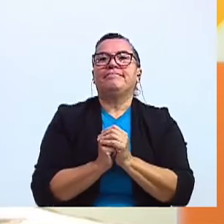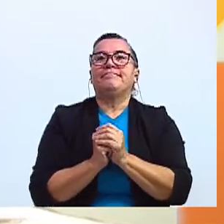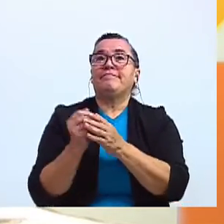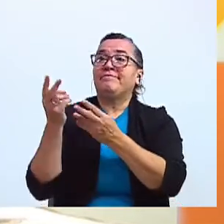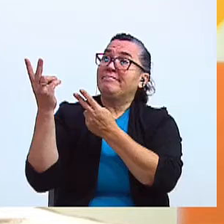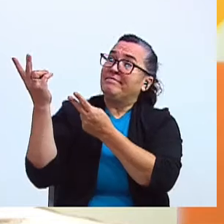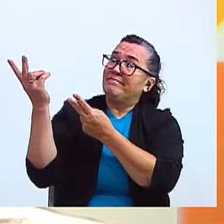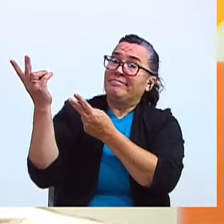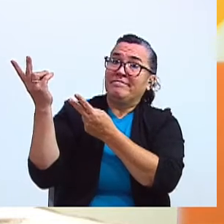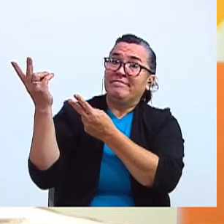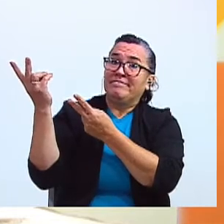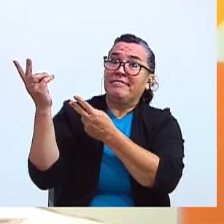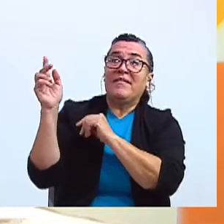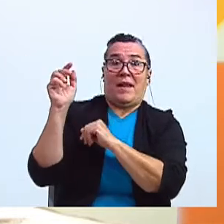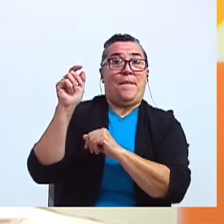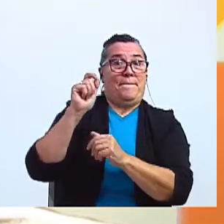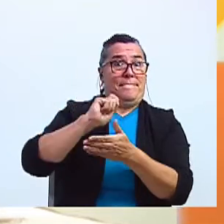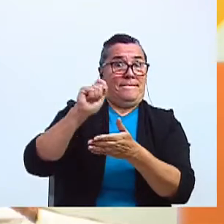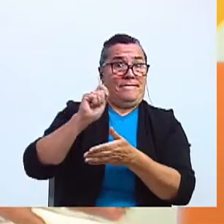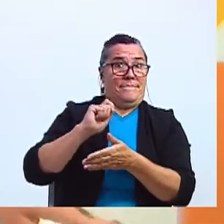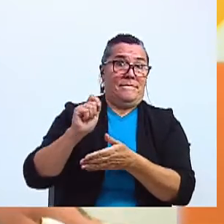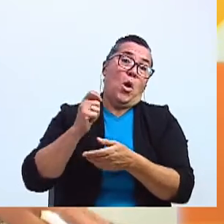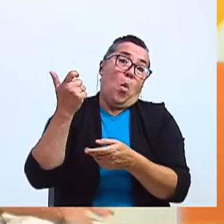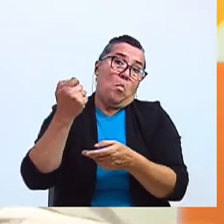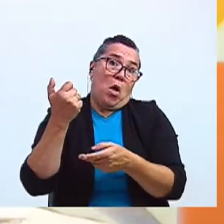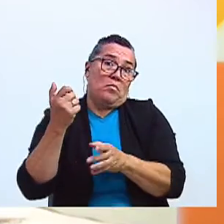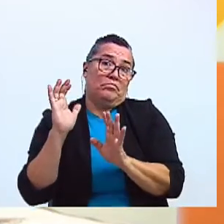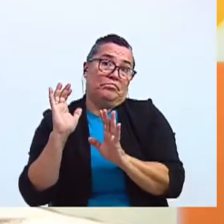a pencil or a pen,